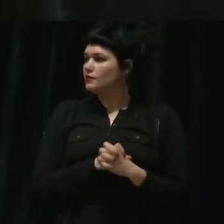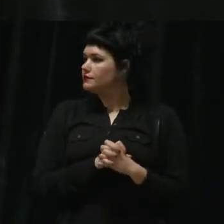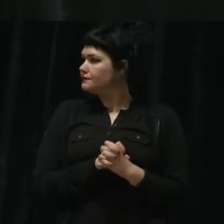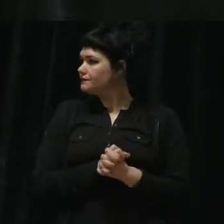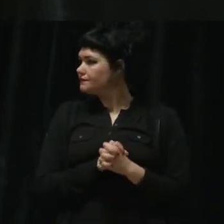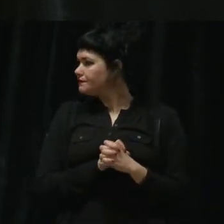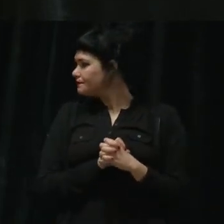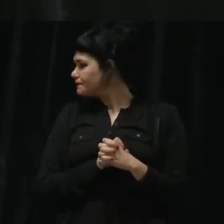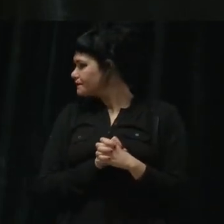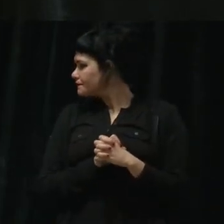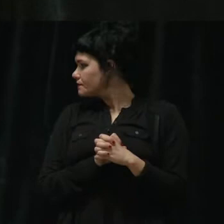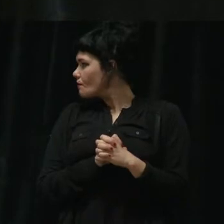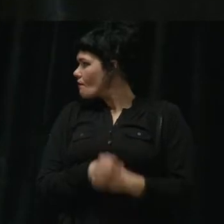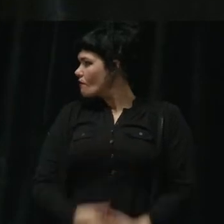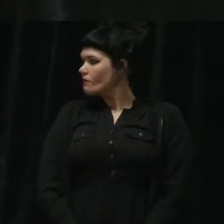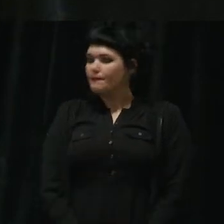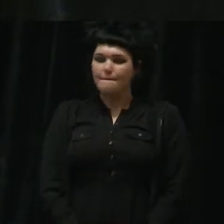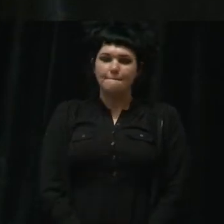Oh.